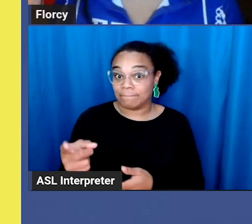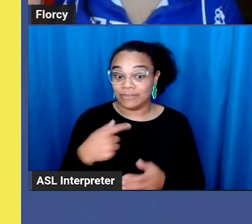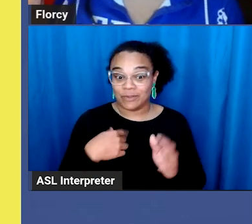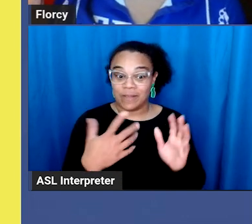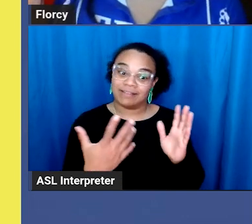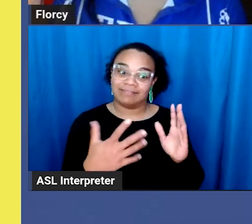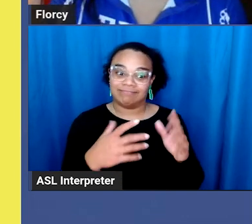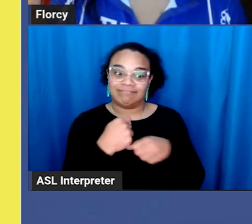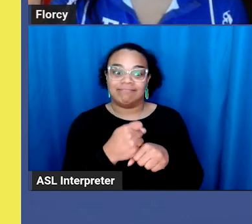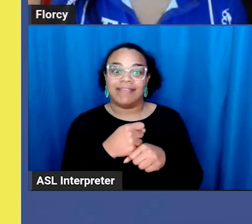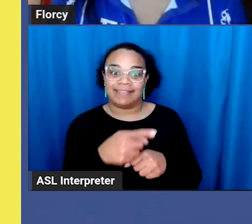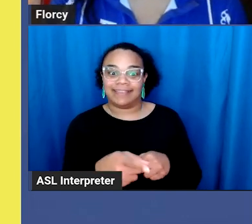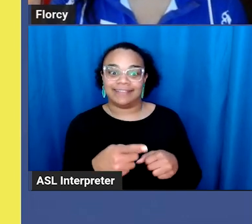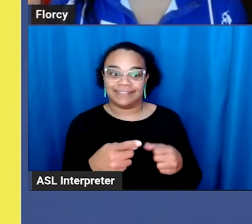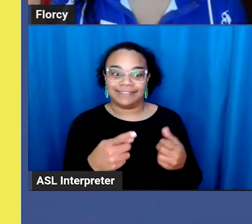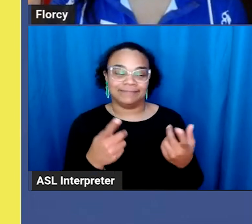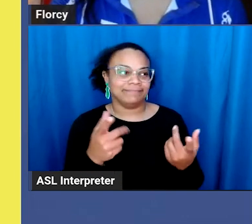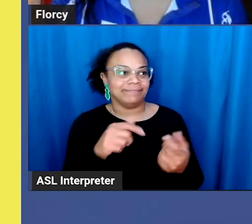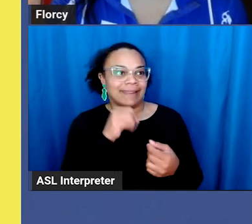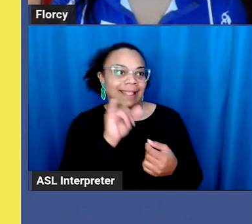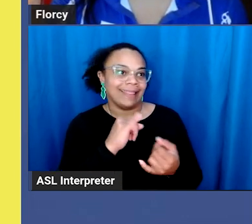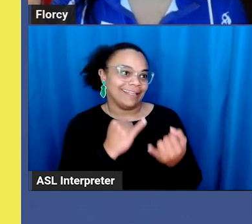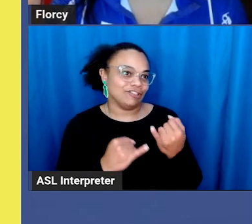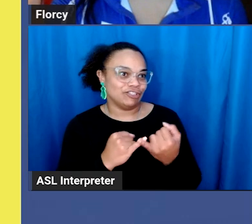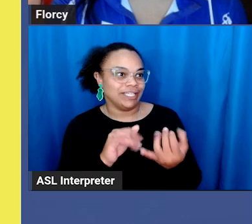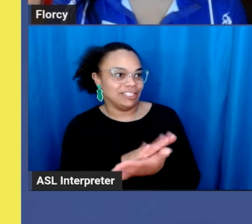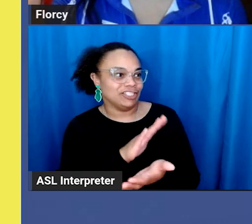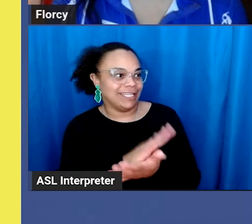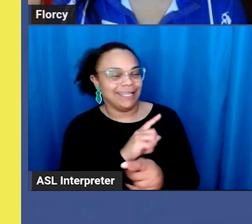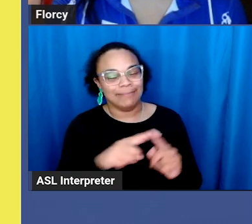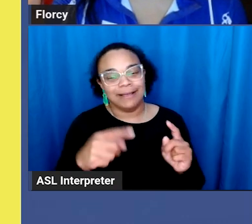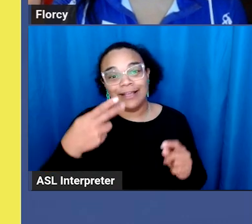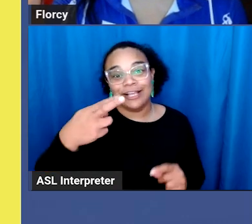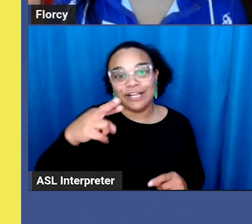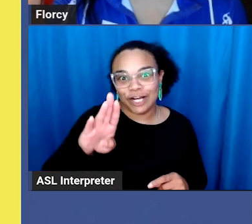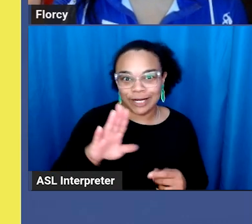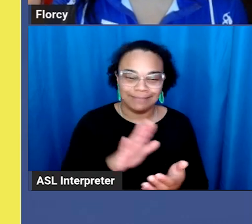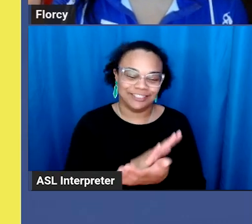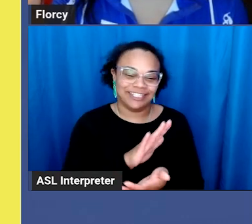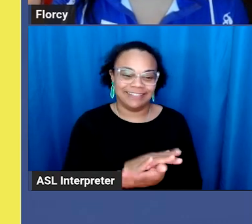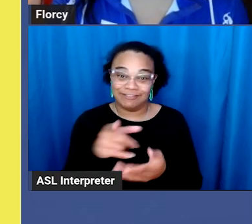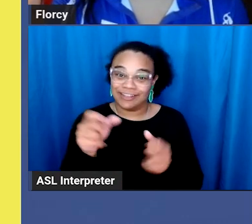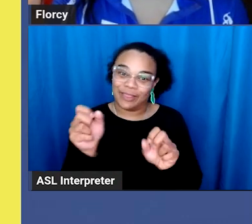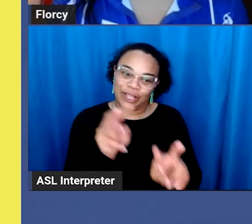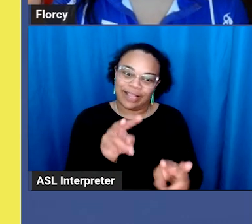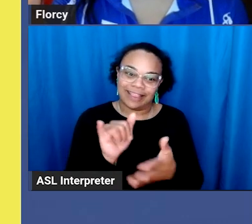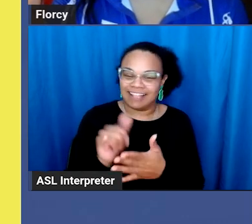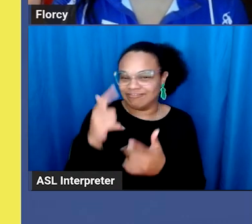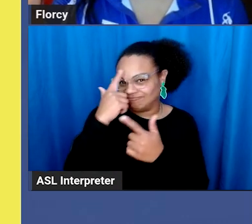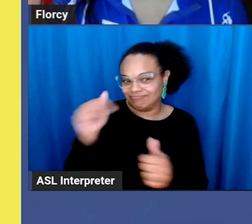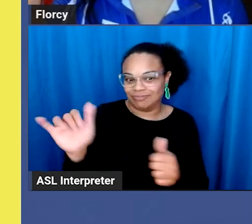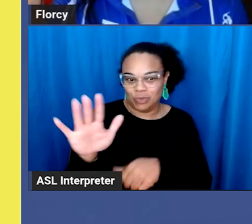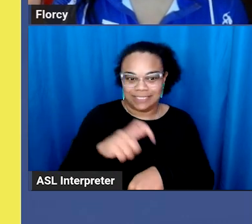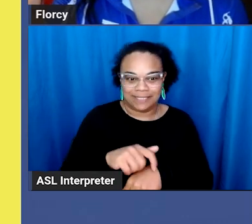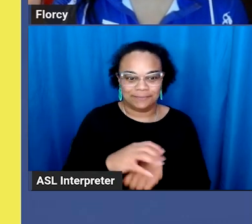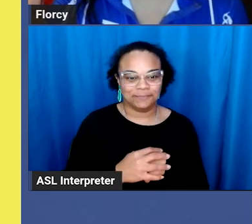this little not cheat sheet, but like herb sheet. But yeah, you guys can look at that at your own